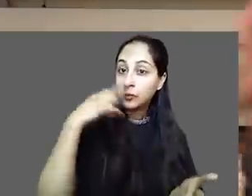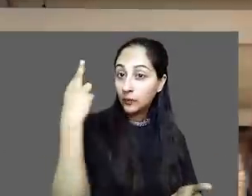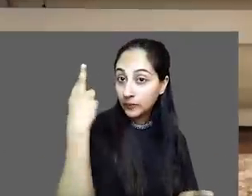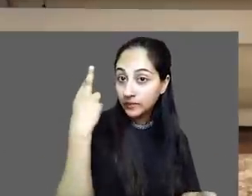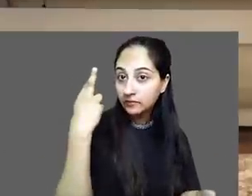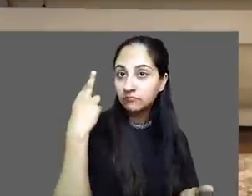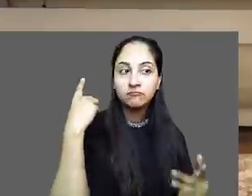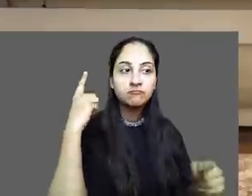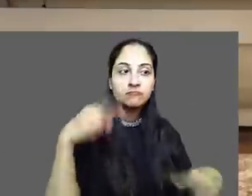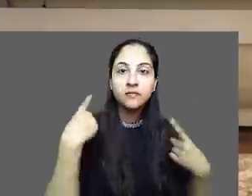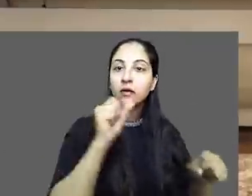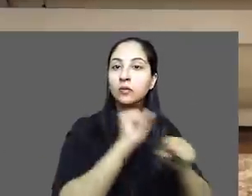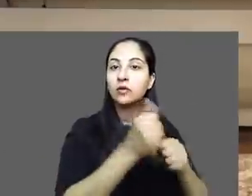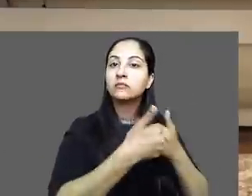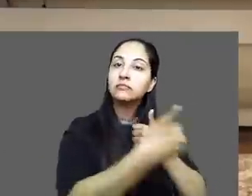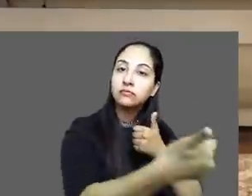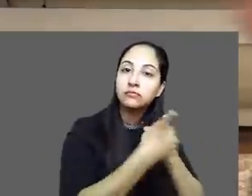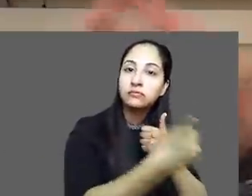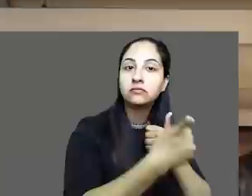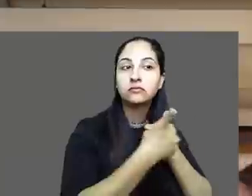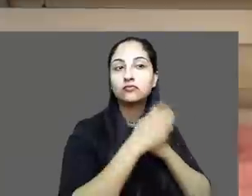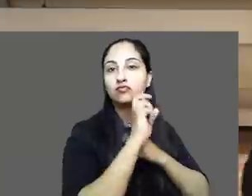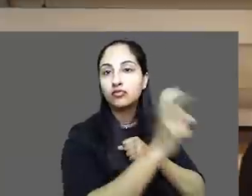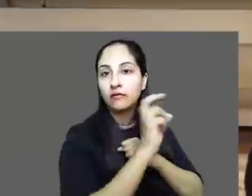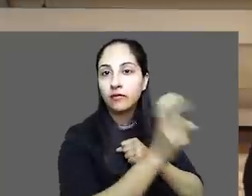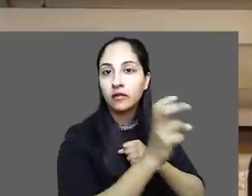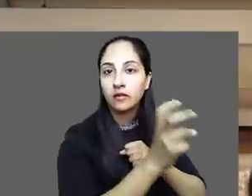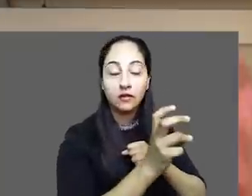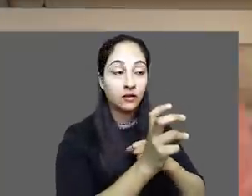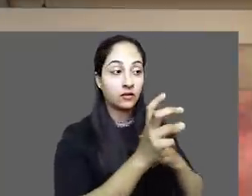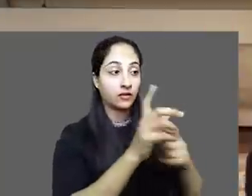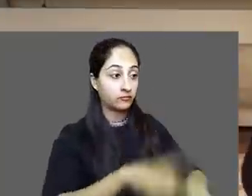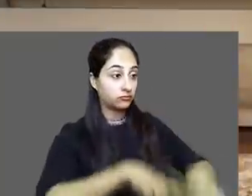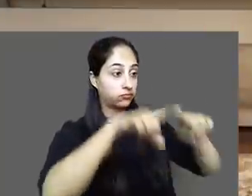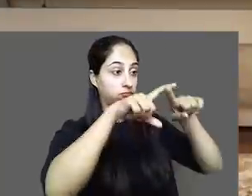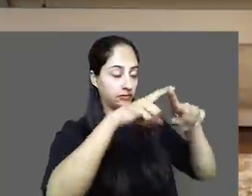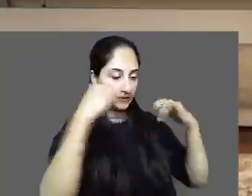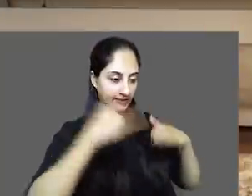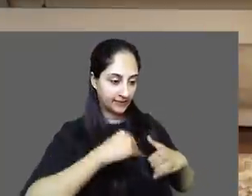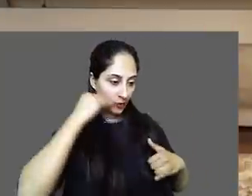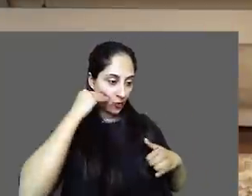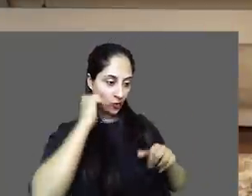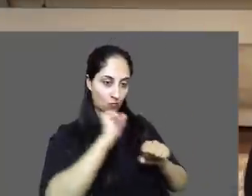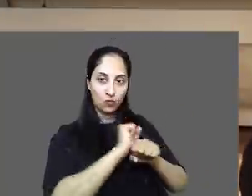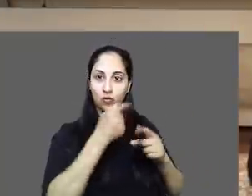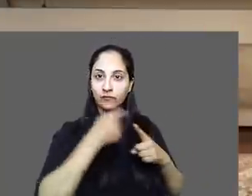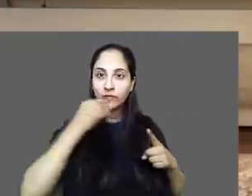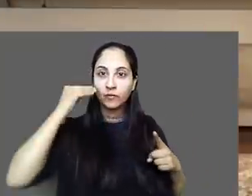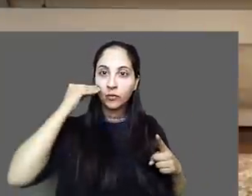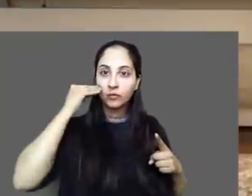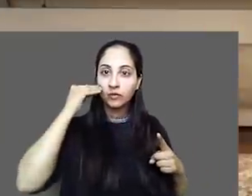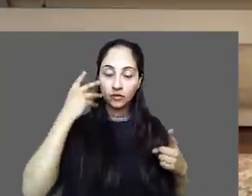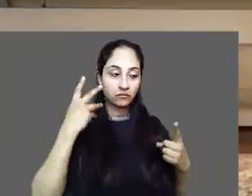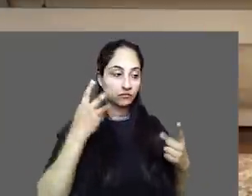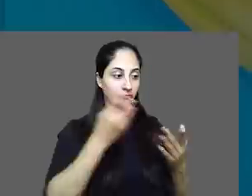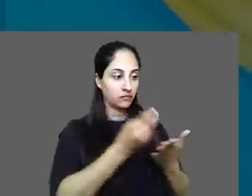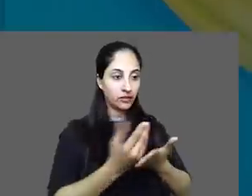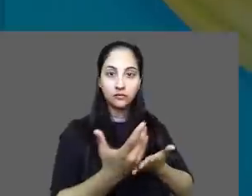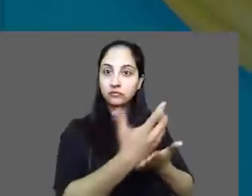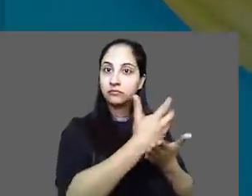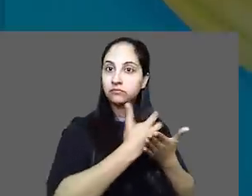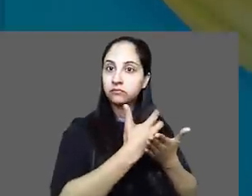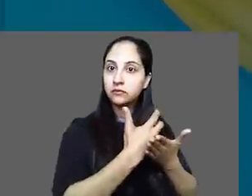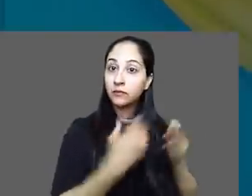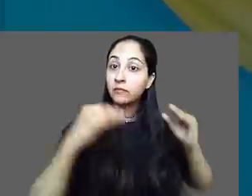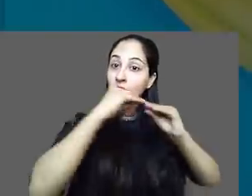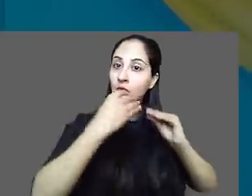the oxygenation of certain opportunities post-pandemic will be available. It's just whether we want to choose to get them or not. I'm